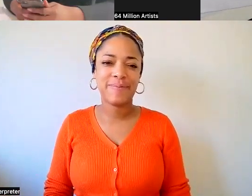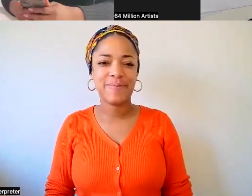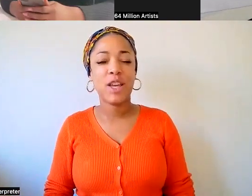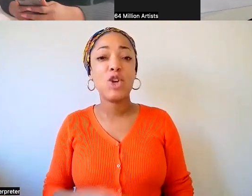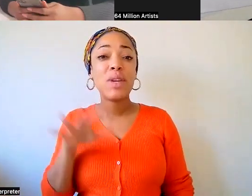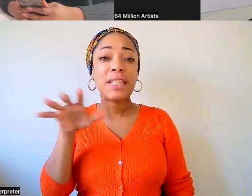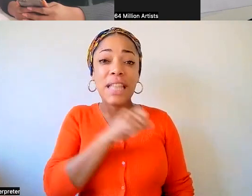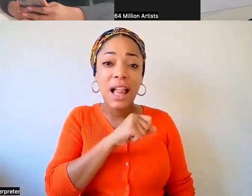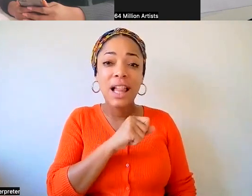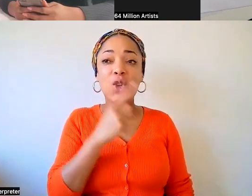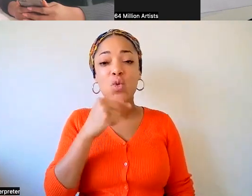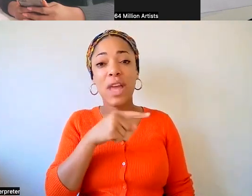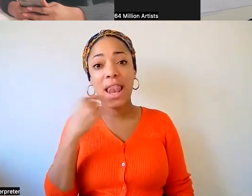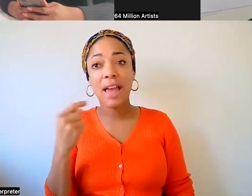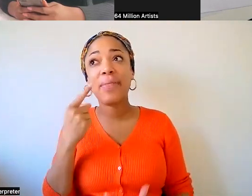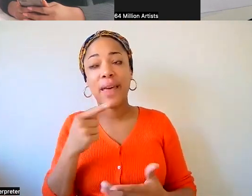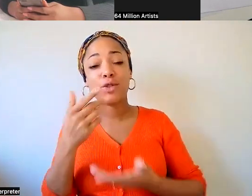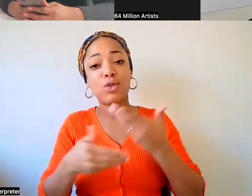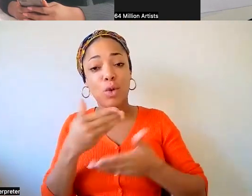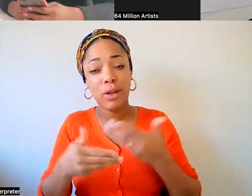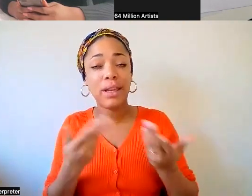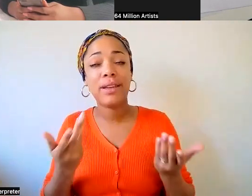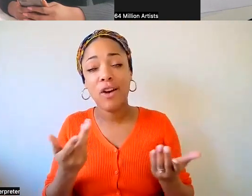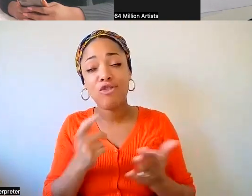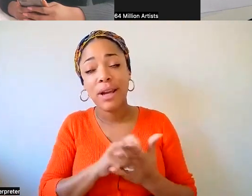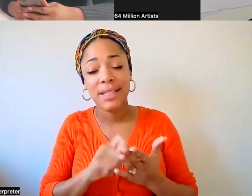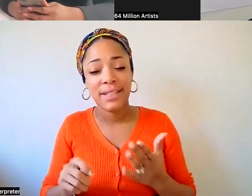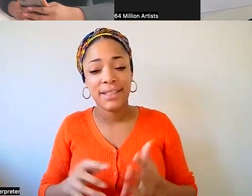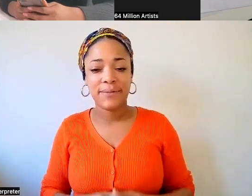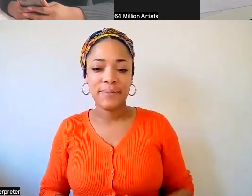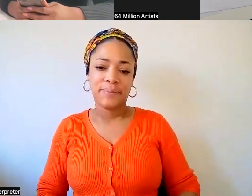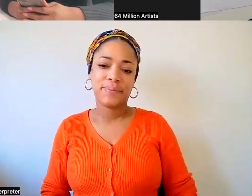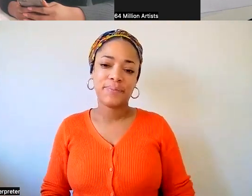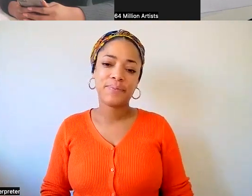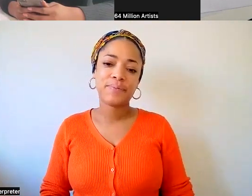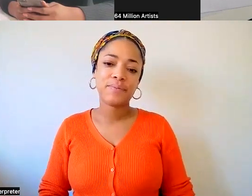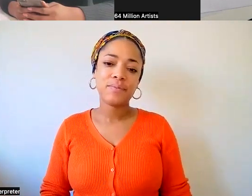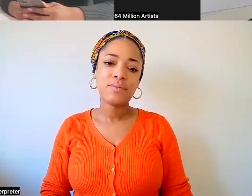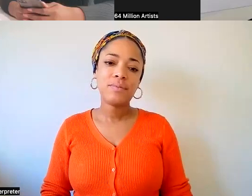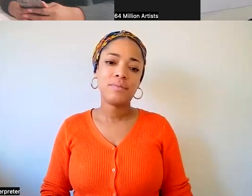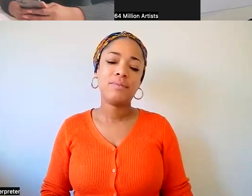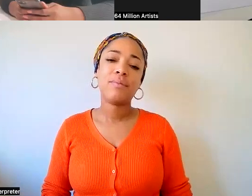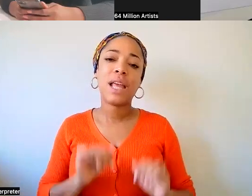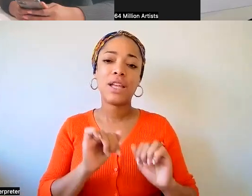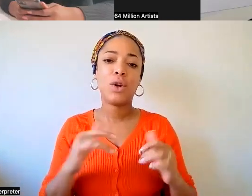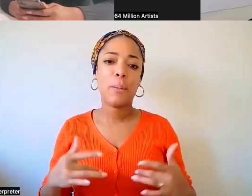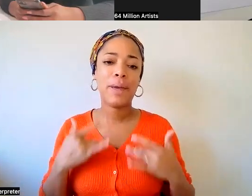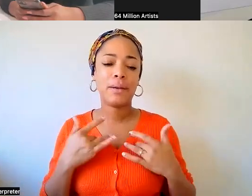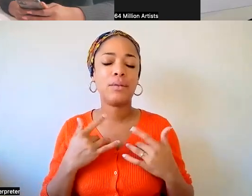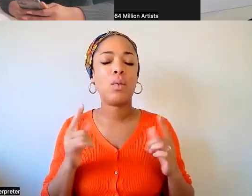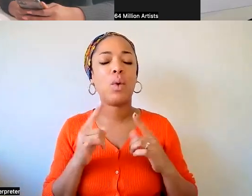Yes, Ace, a tree class in Foxfield have asked, in your opinion, what is the most powerful device you can use in a poem?